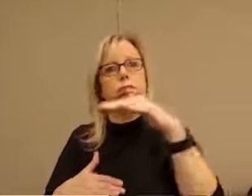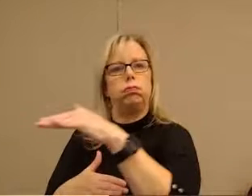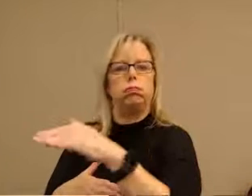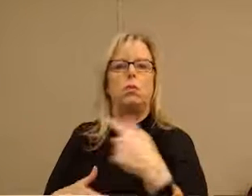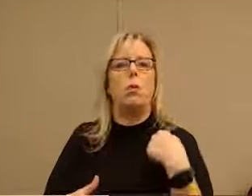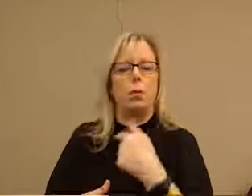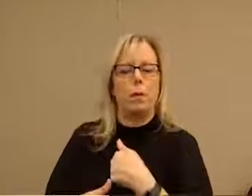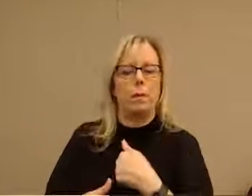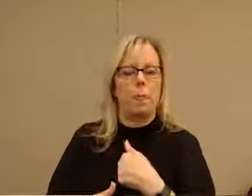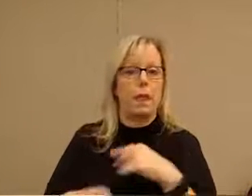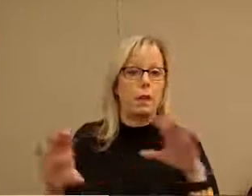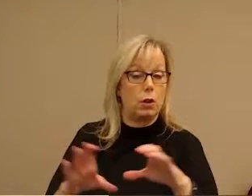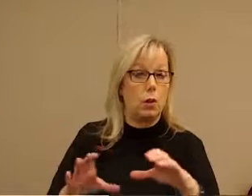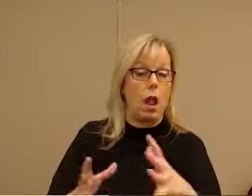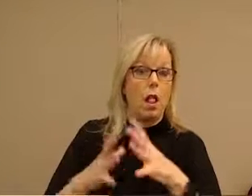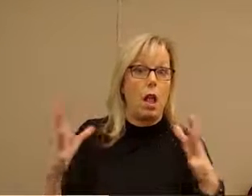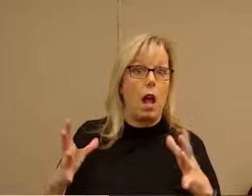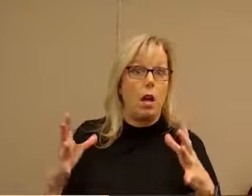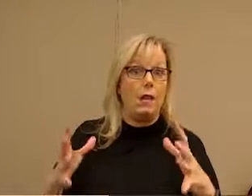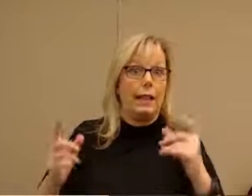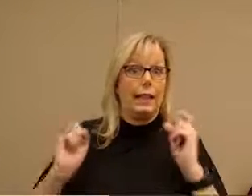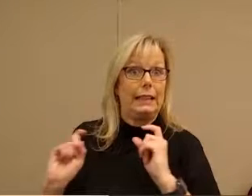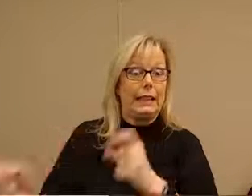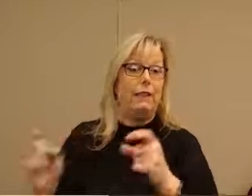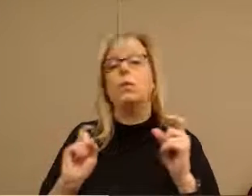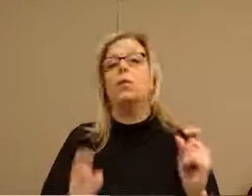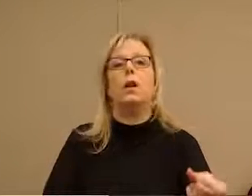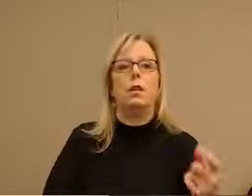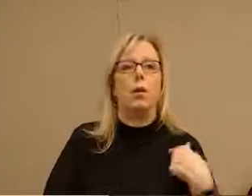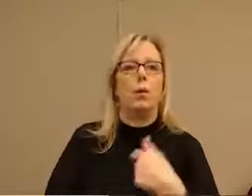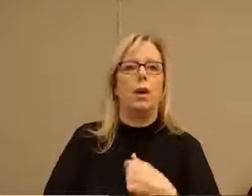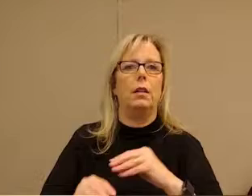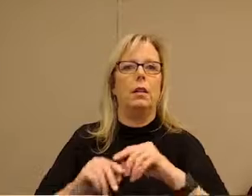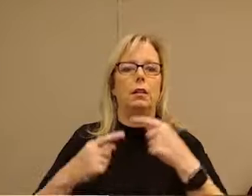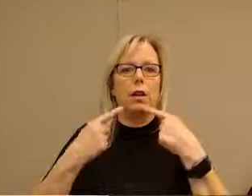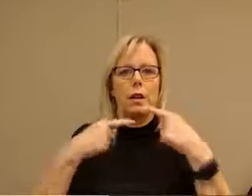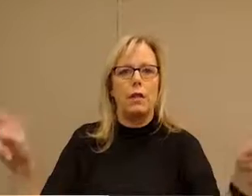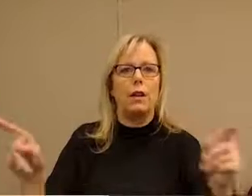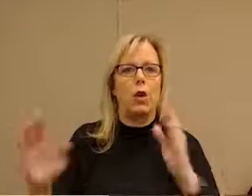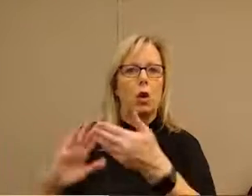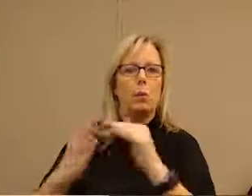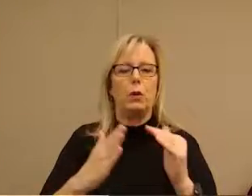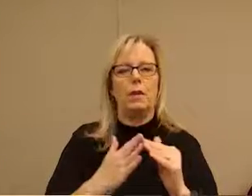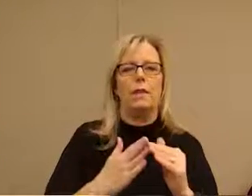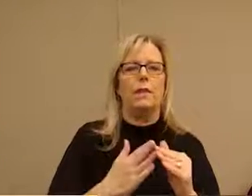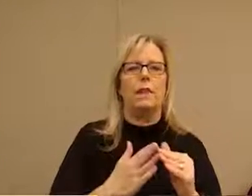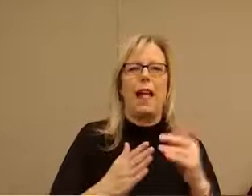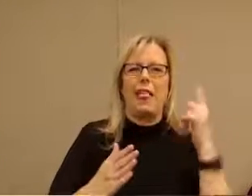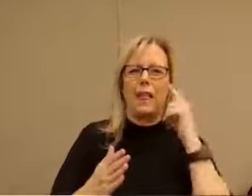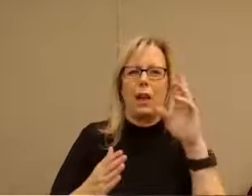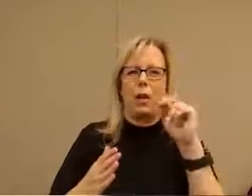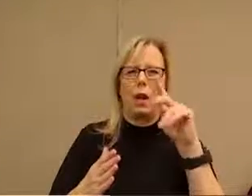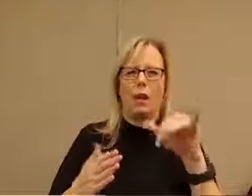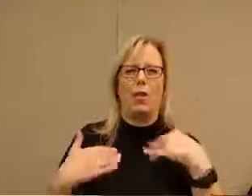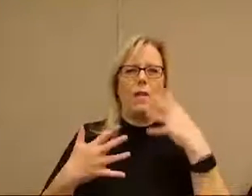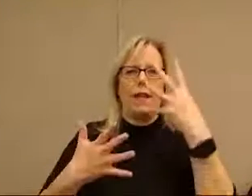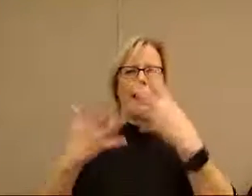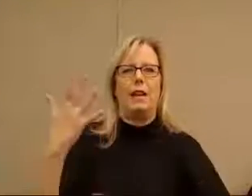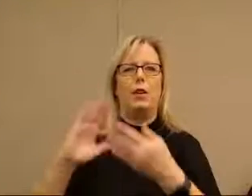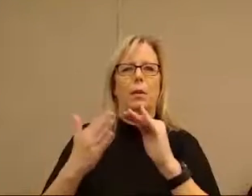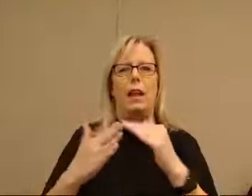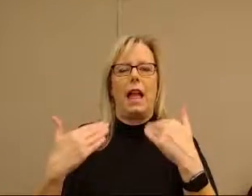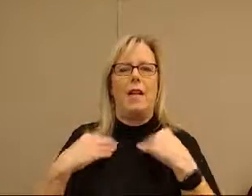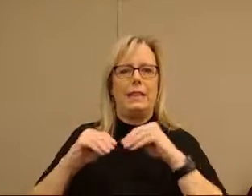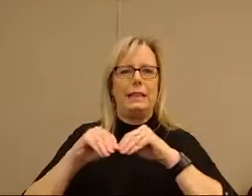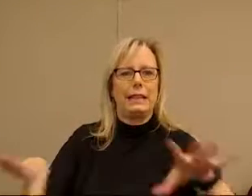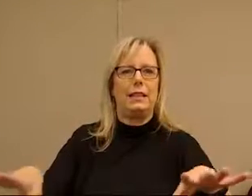We are doing a mask giveaway at your request. We put out a notice to our communities, and I think, Randy, you got a list of the communities that have